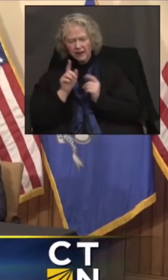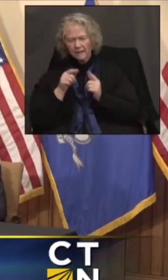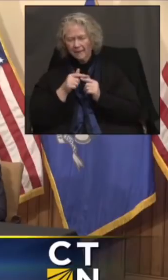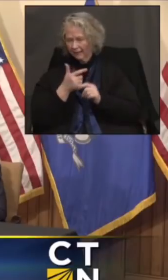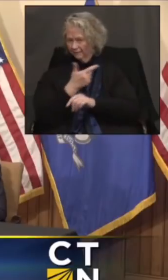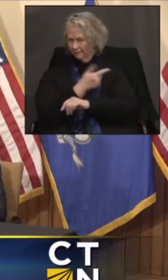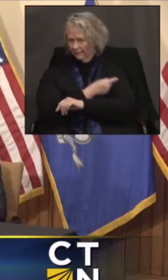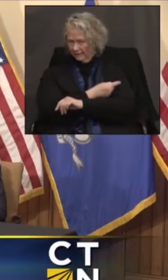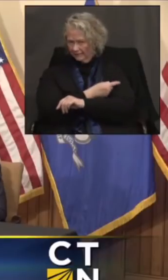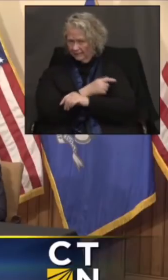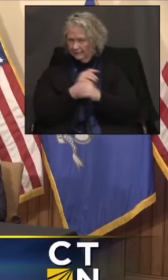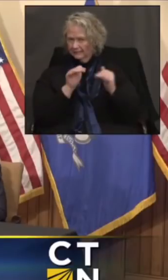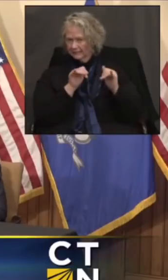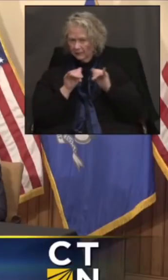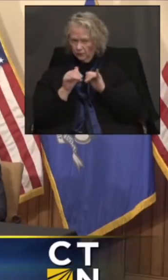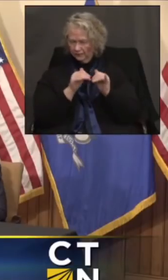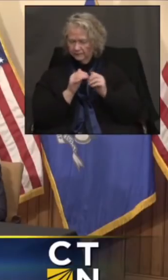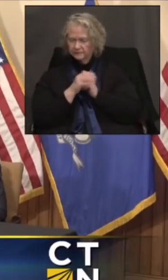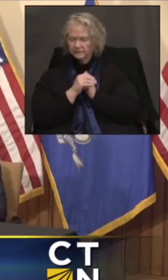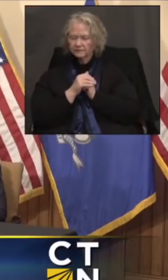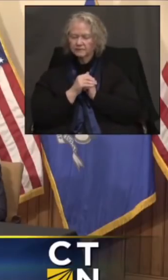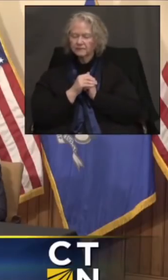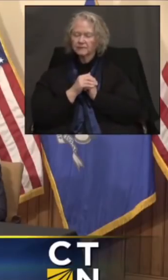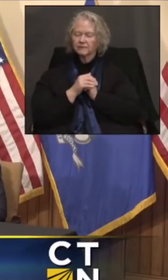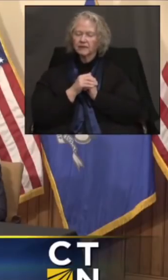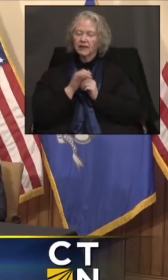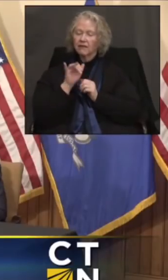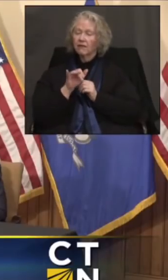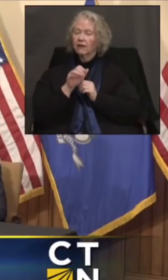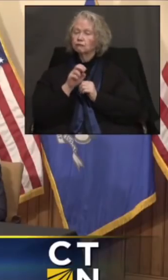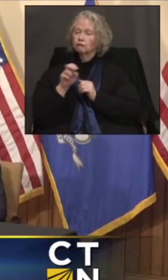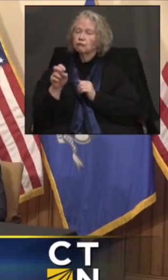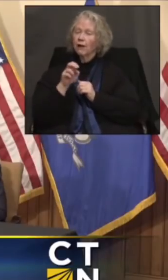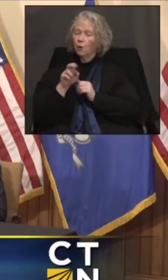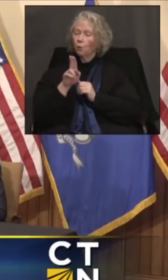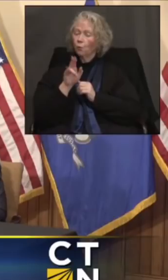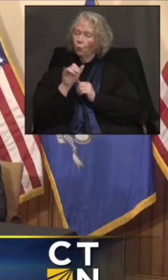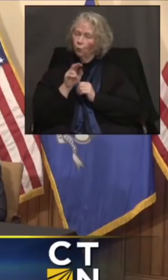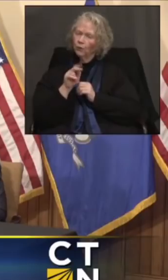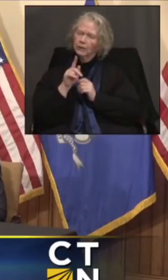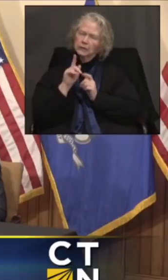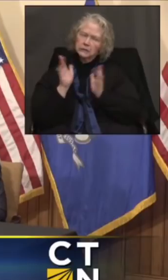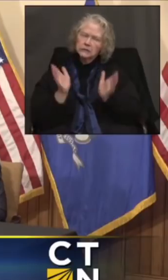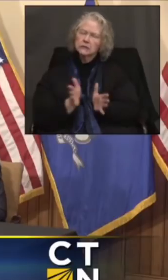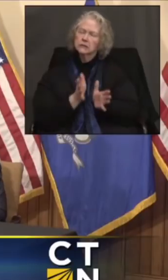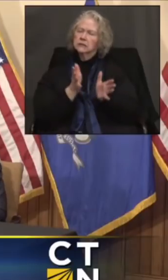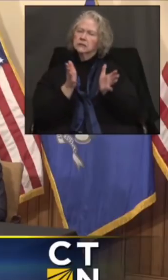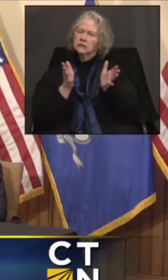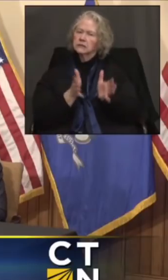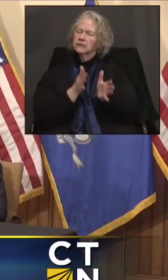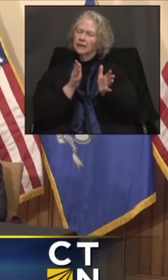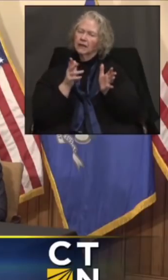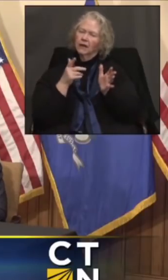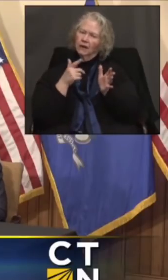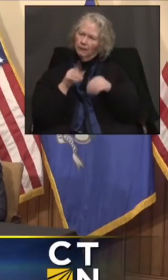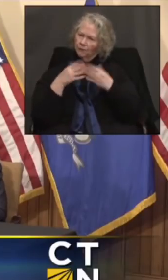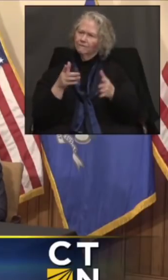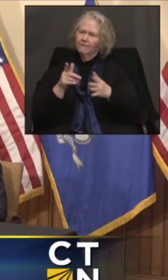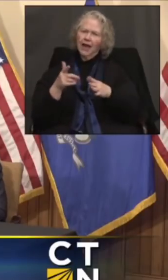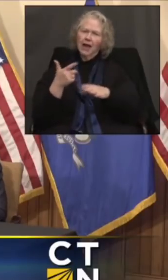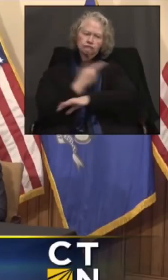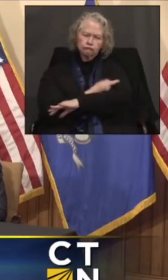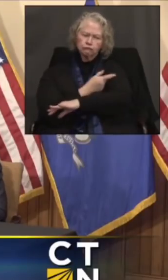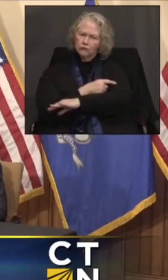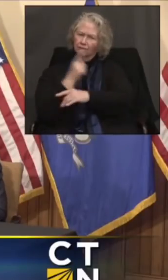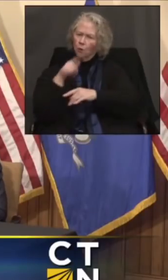equity. The ATU, the transit union, came out today with a press release urging you to provide immediate access to the vaccines for transit